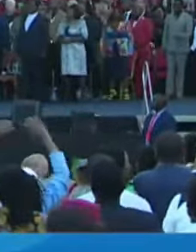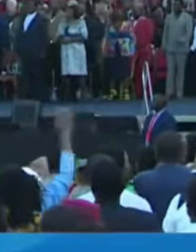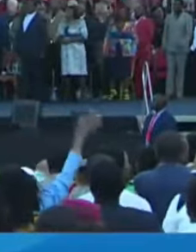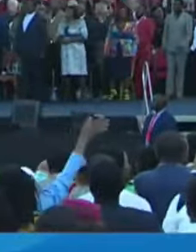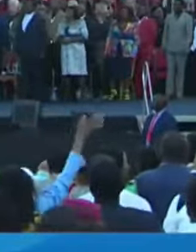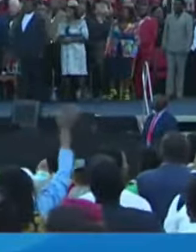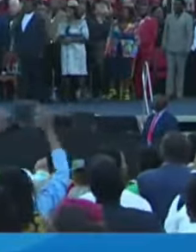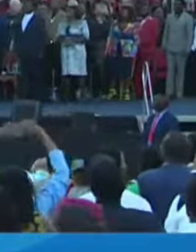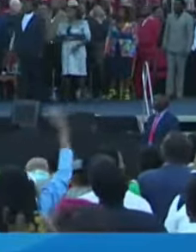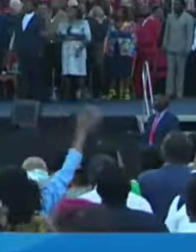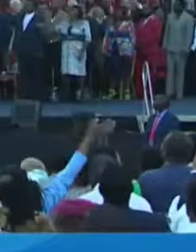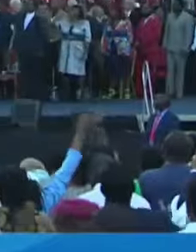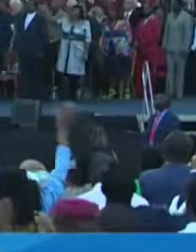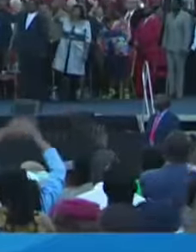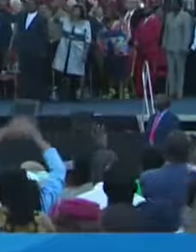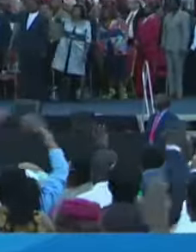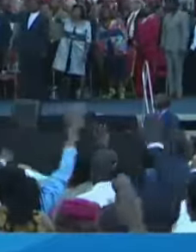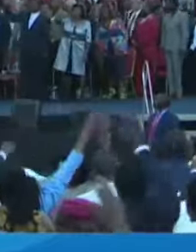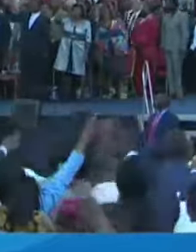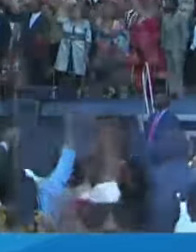wave your hands to